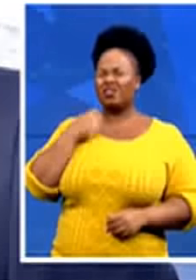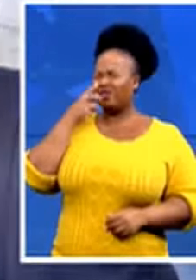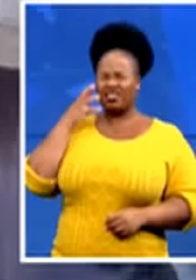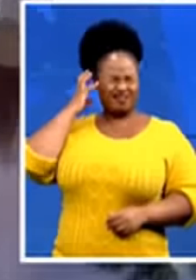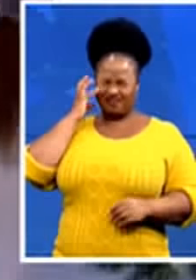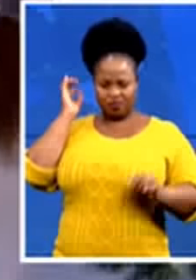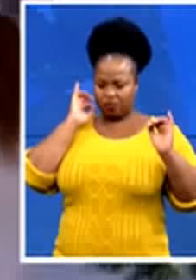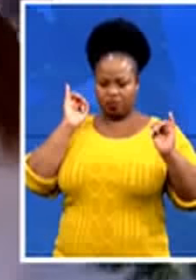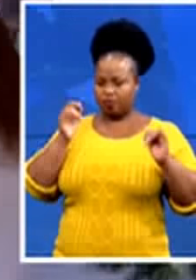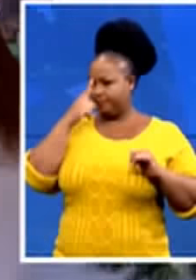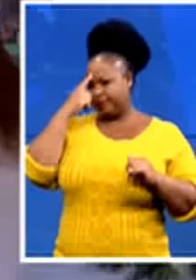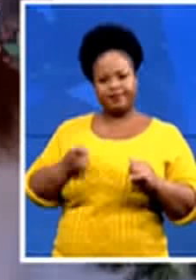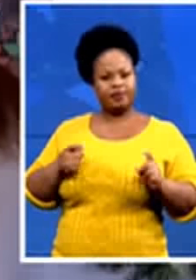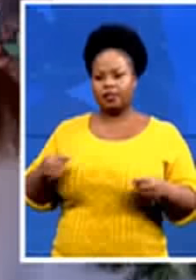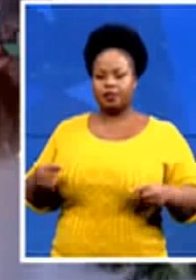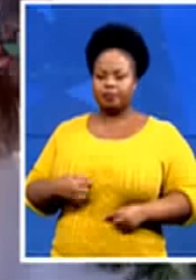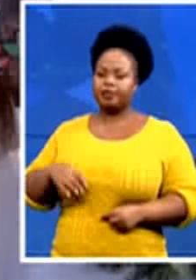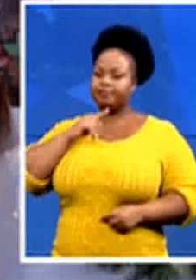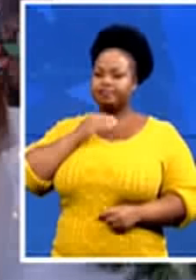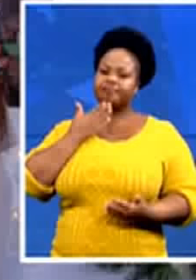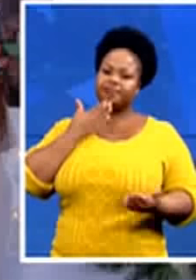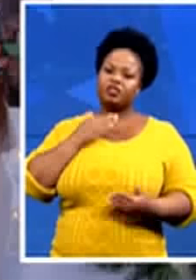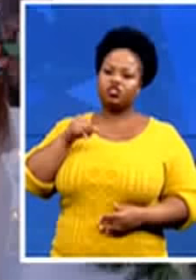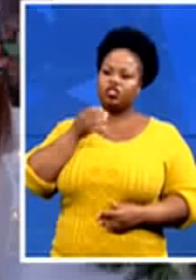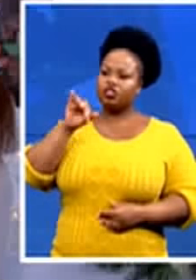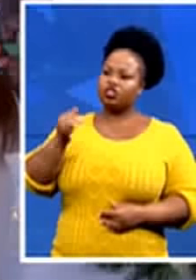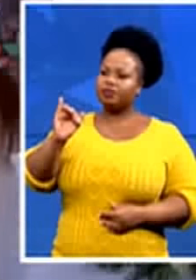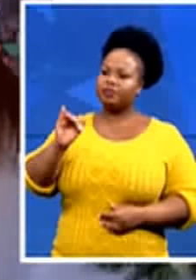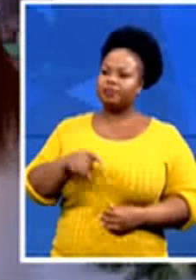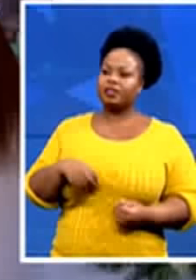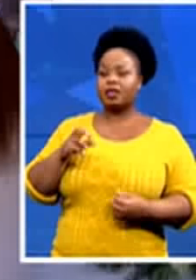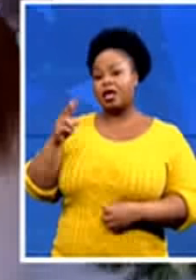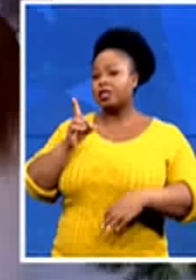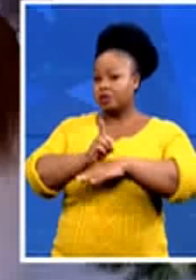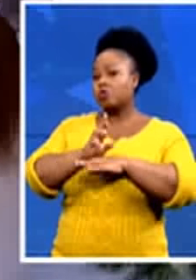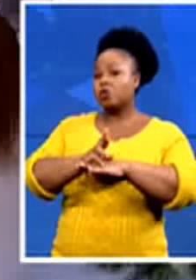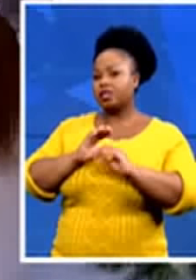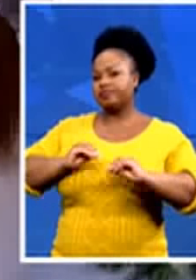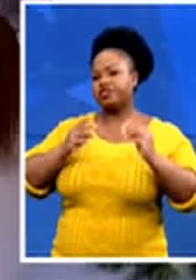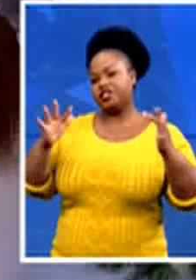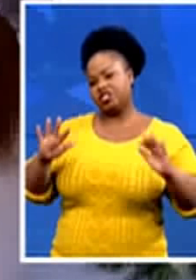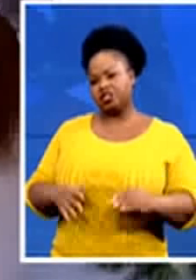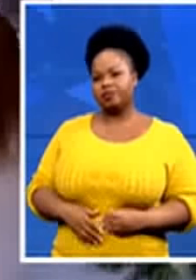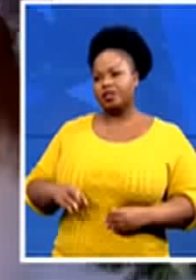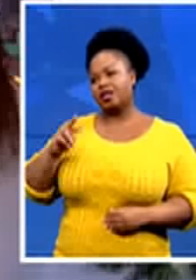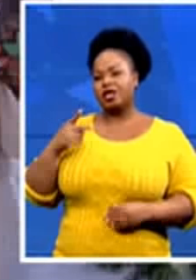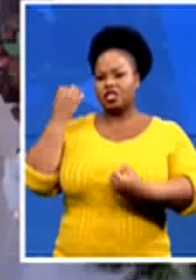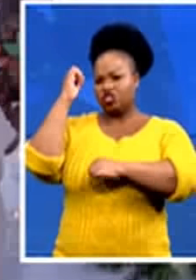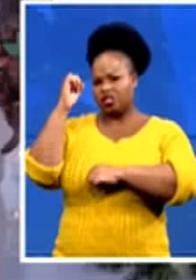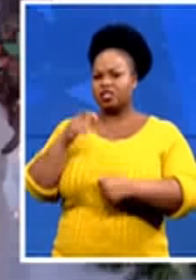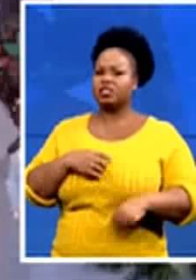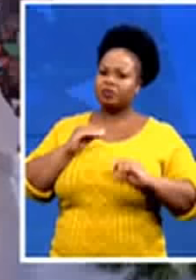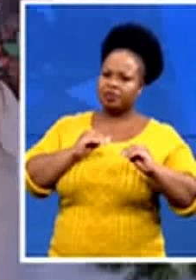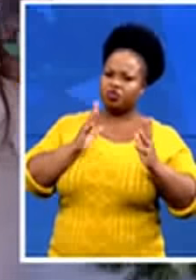siyambonga unjinji abantu abanye bangodokotela bafundisile abanye bangonjiniya kubafundisile abanye bangothisha